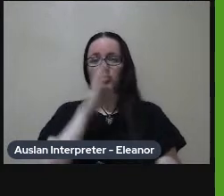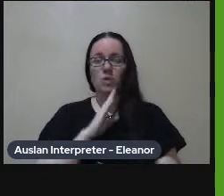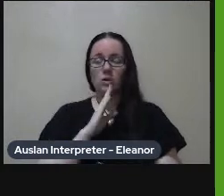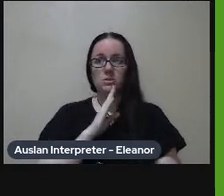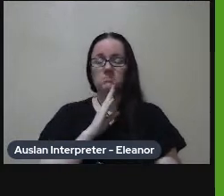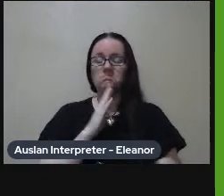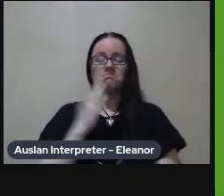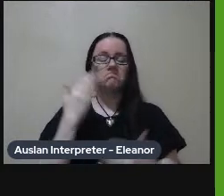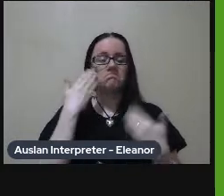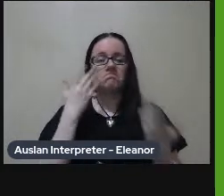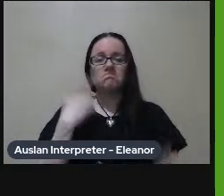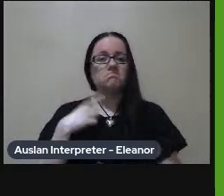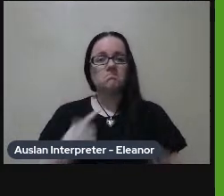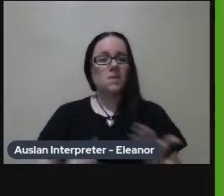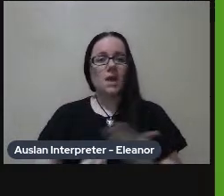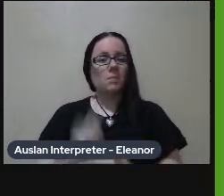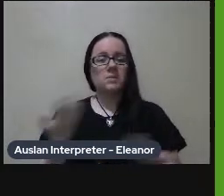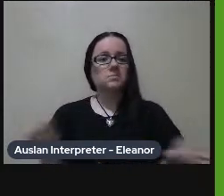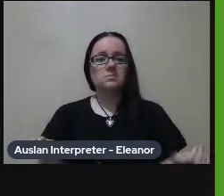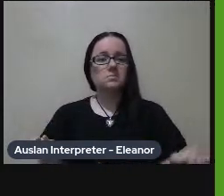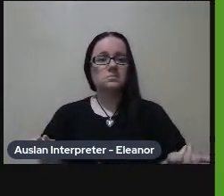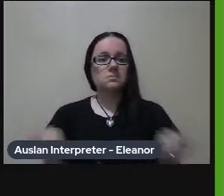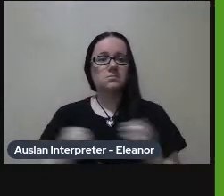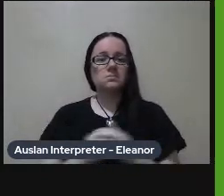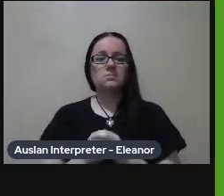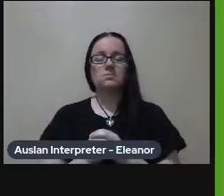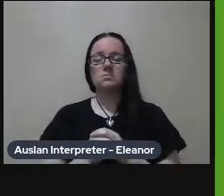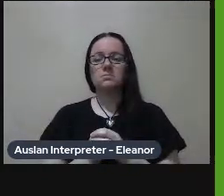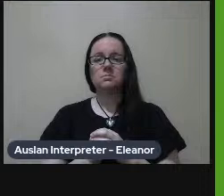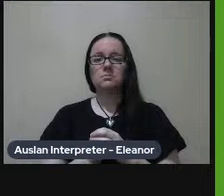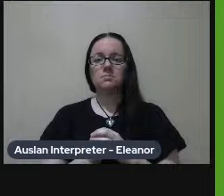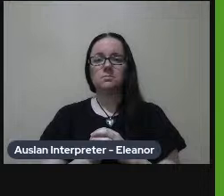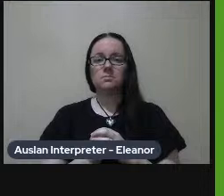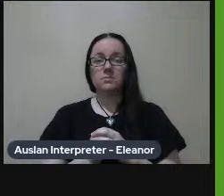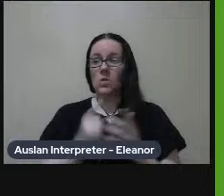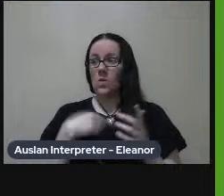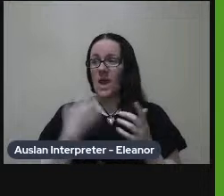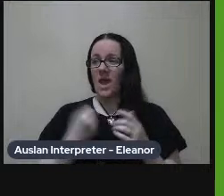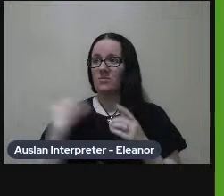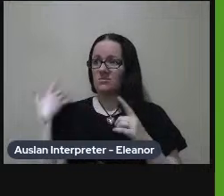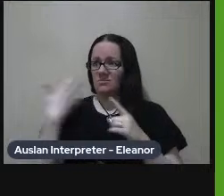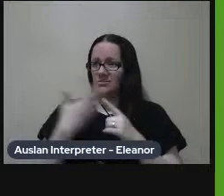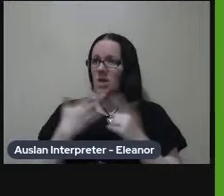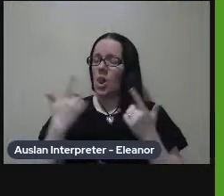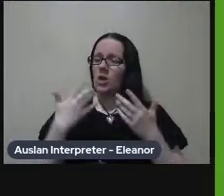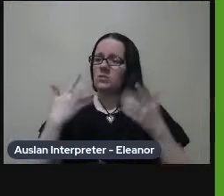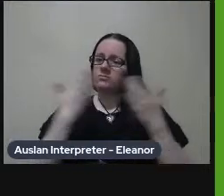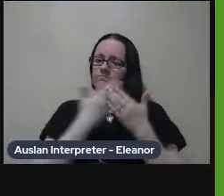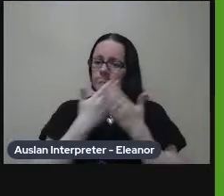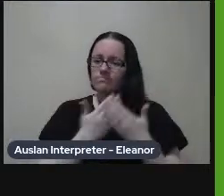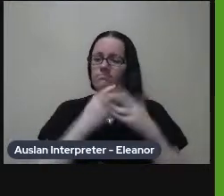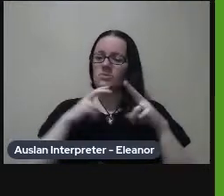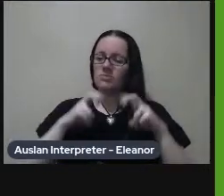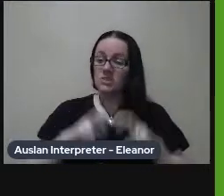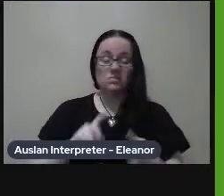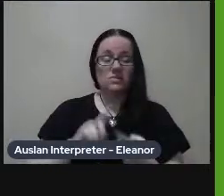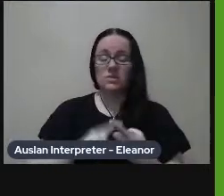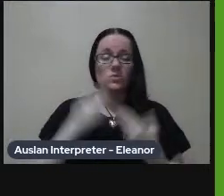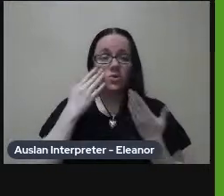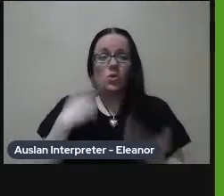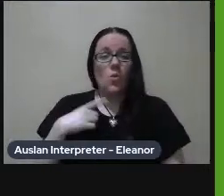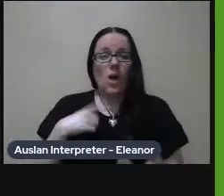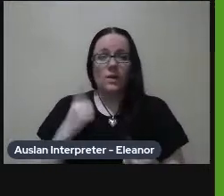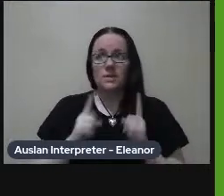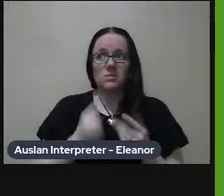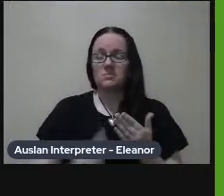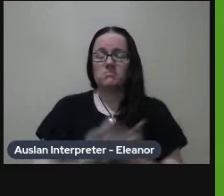happen. And with all of the knowledge that we have at the moment, we don't know how to prevent them. So we've got a whole lot of work to do and we're